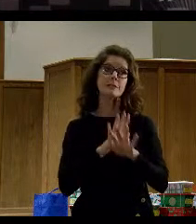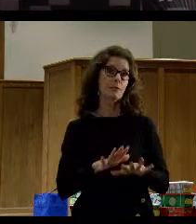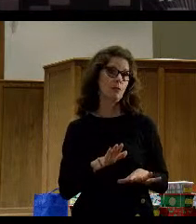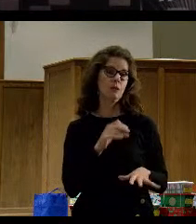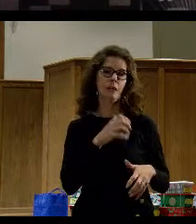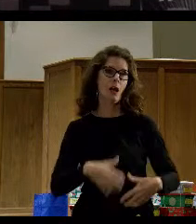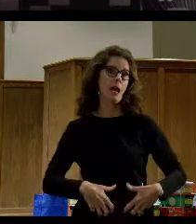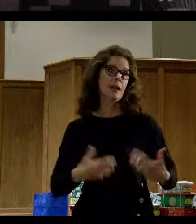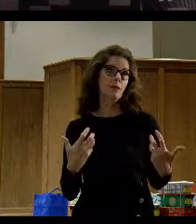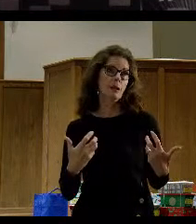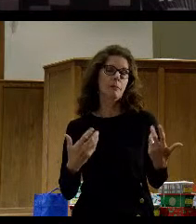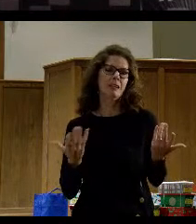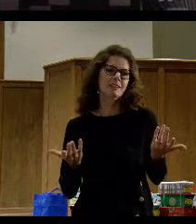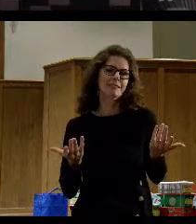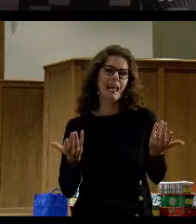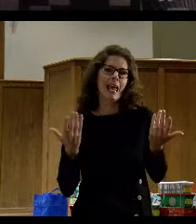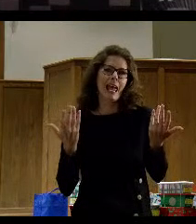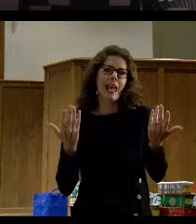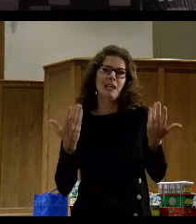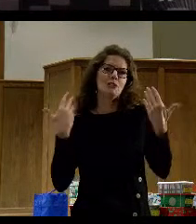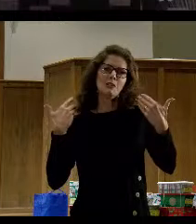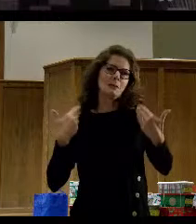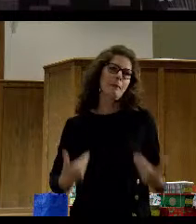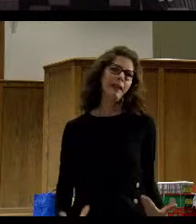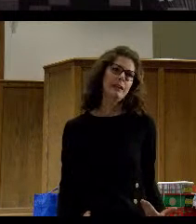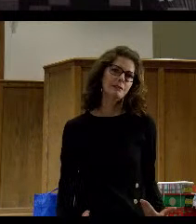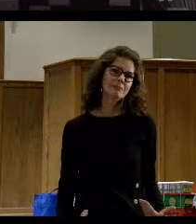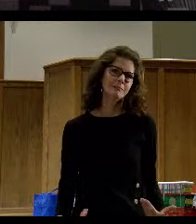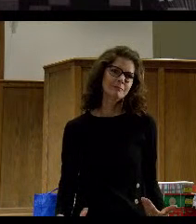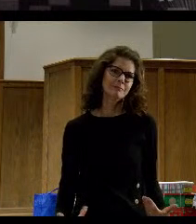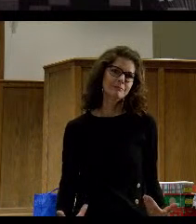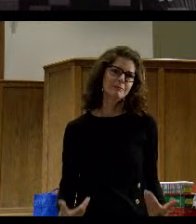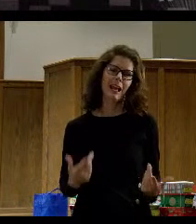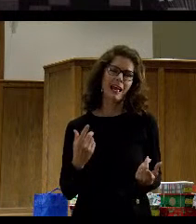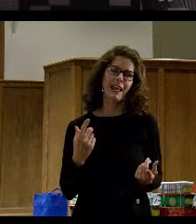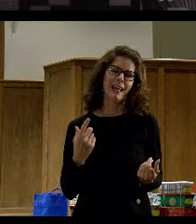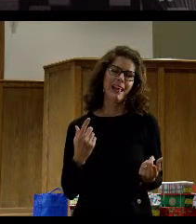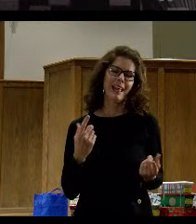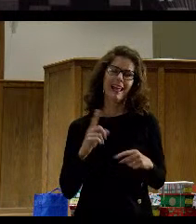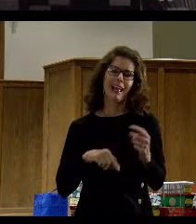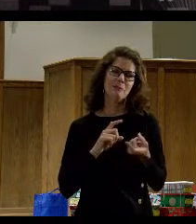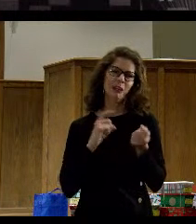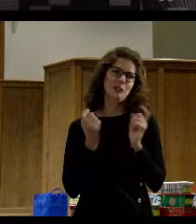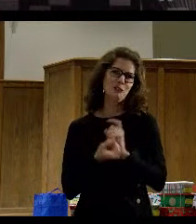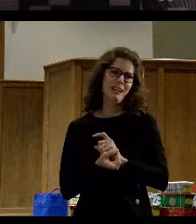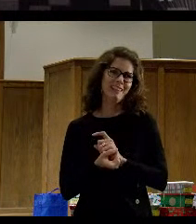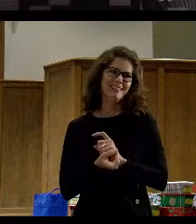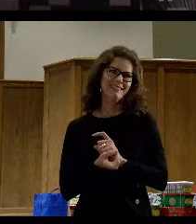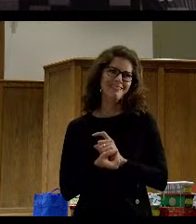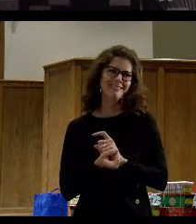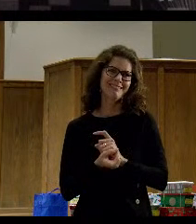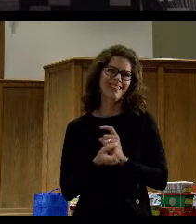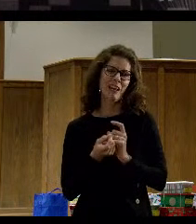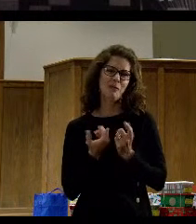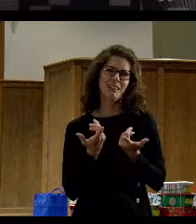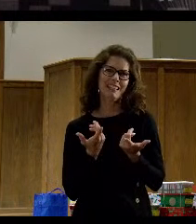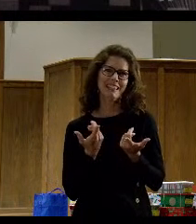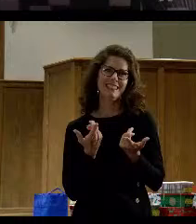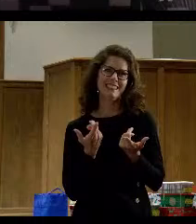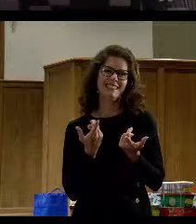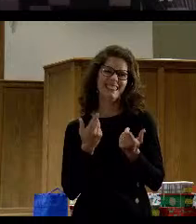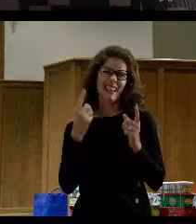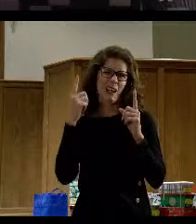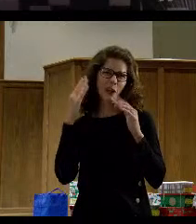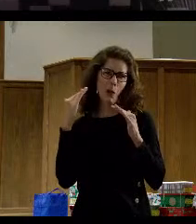way I am. And I'm not really going to change, and so I just don't see a lot of hope for myself in getting a lot better